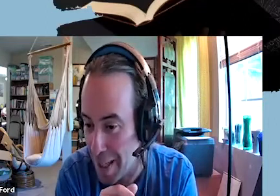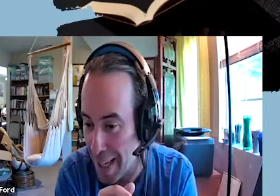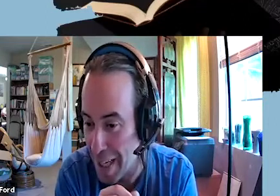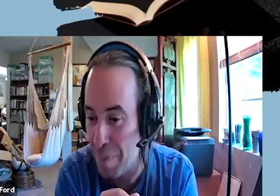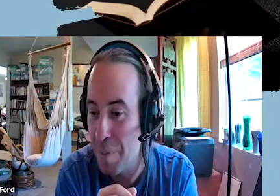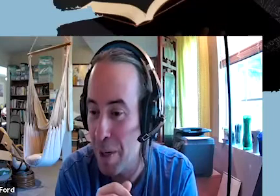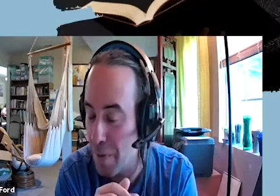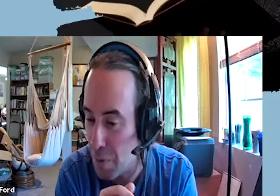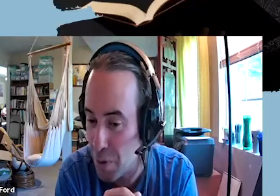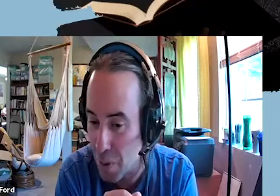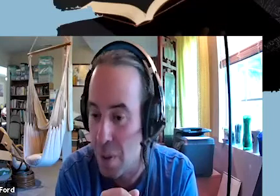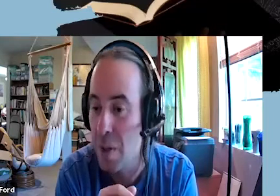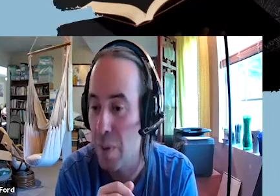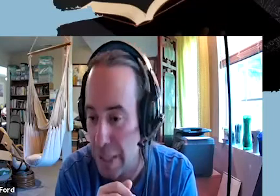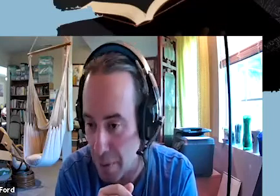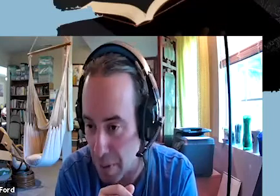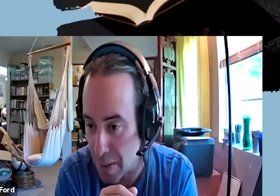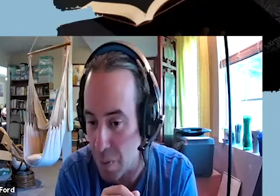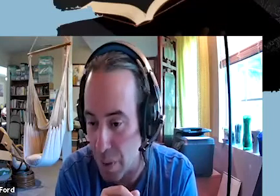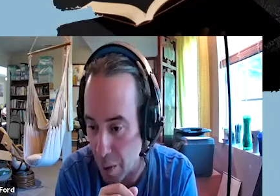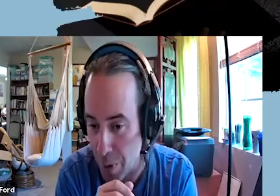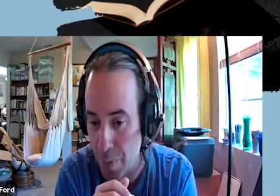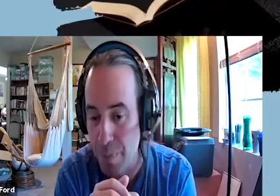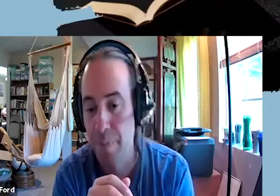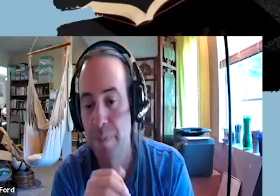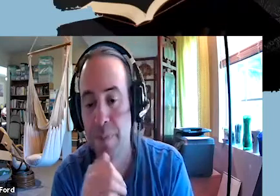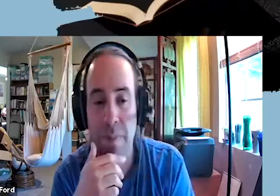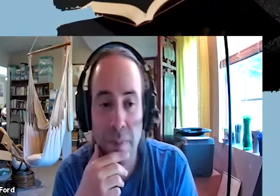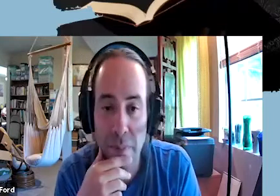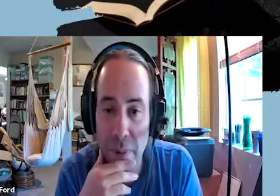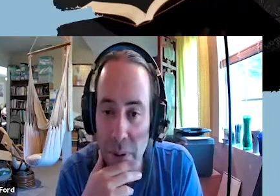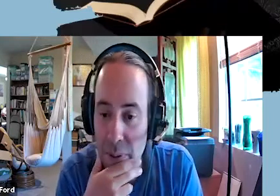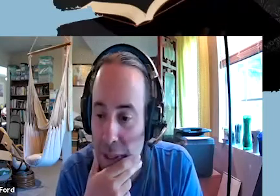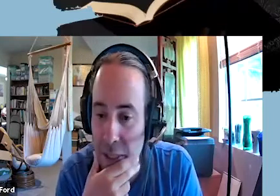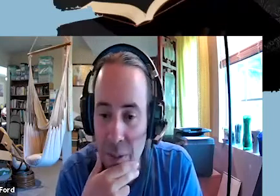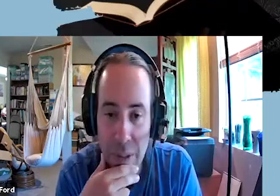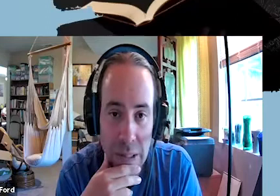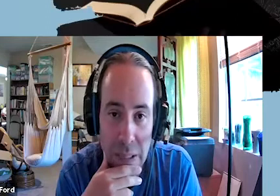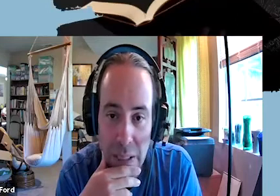table. But if you do, reach out to us and we will help you. Next slide, please.